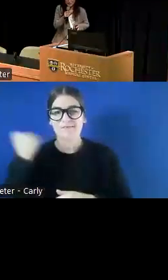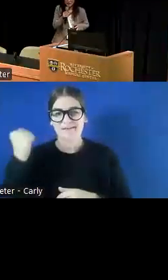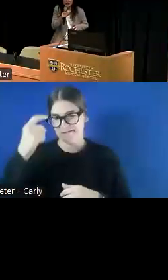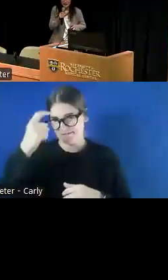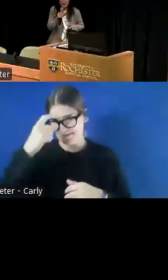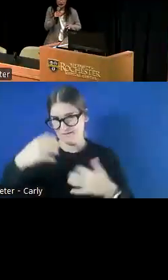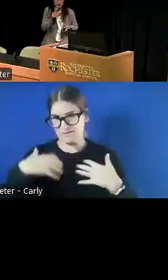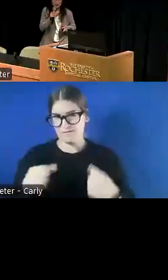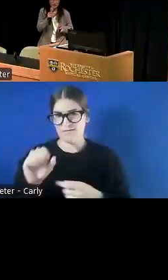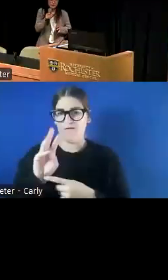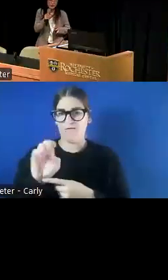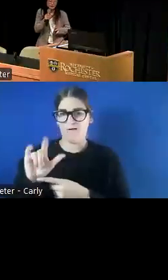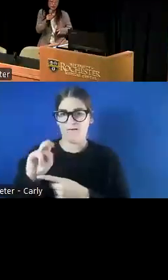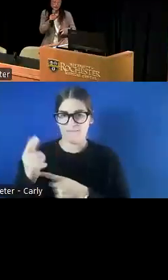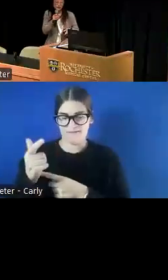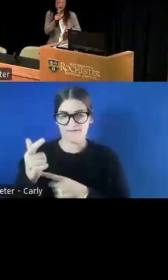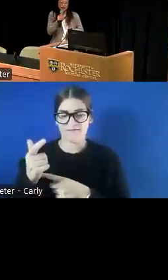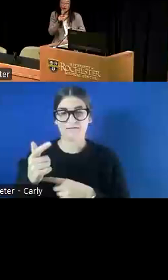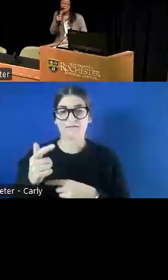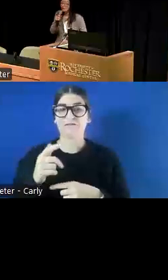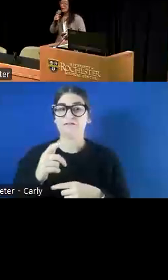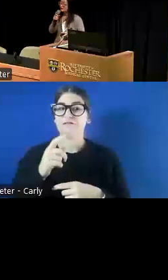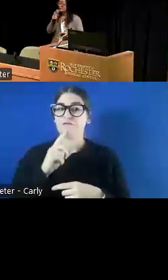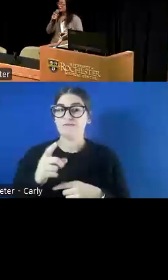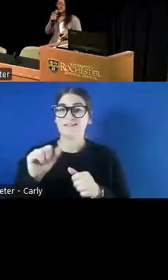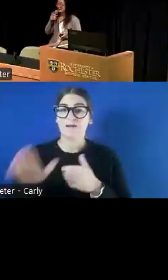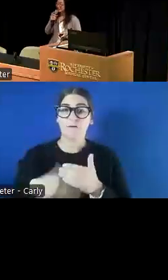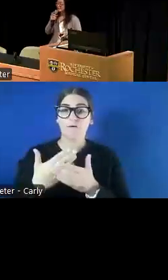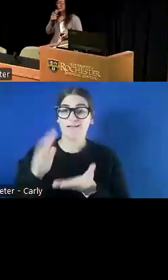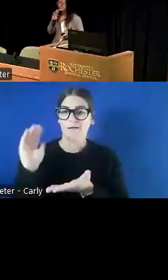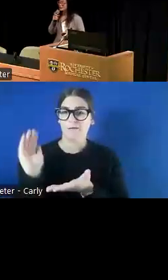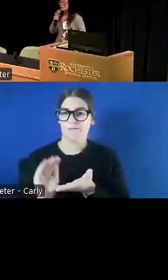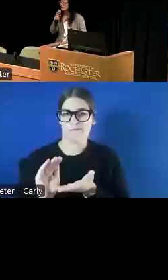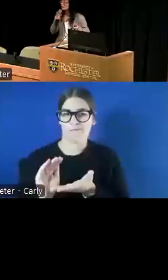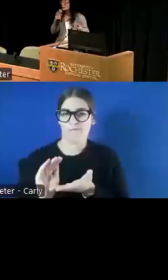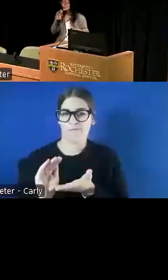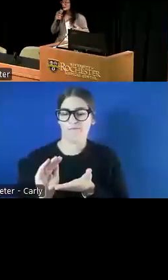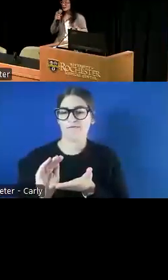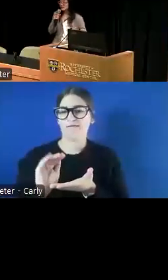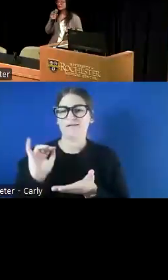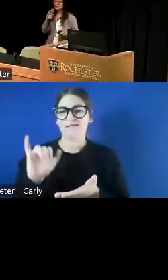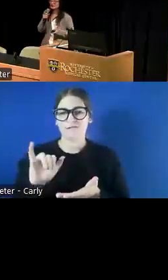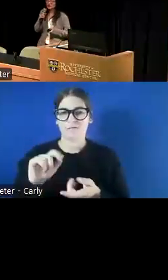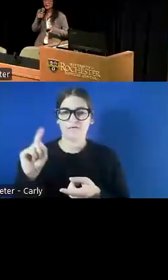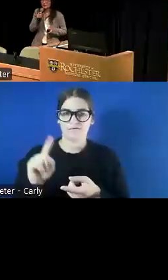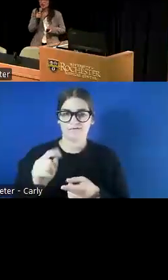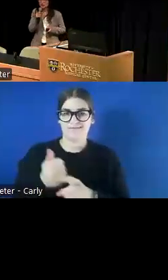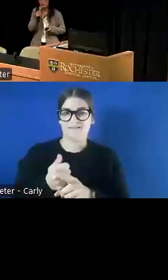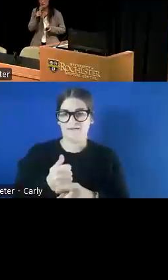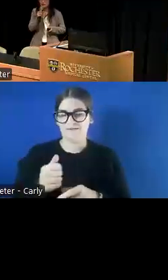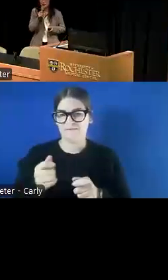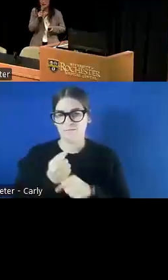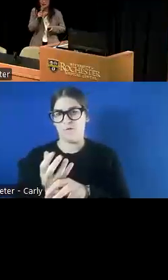well-being. And so all these together can lower the all-cause mortality. And so there's more and more evidence that is showing this